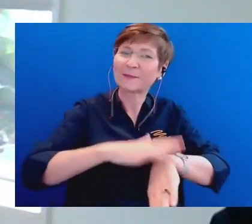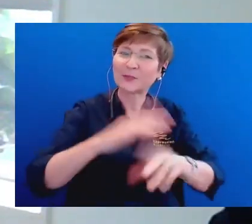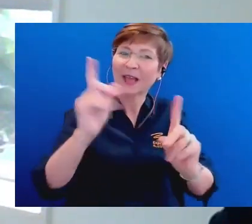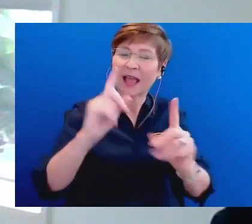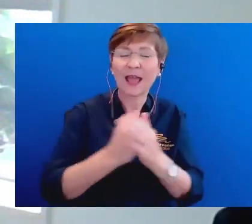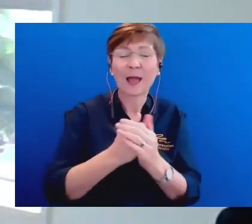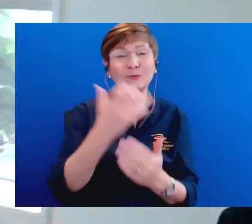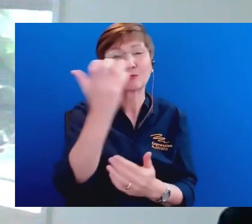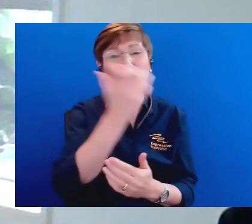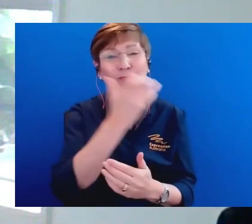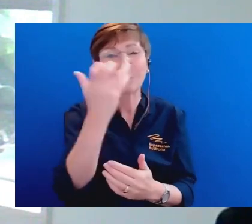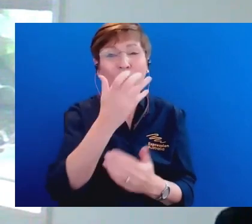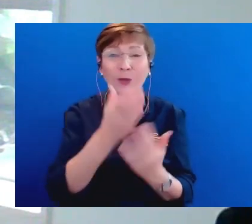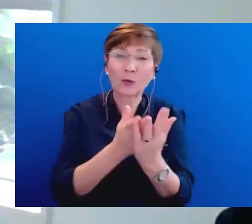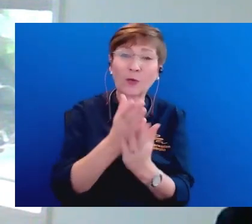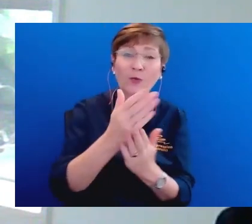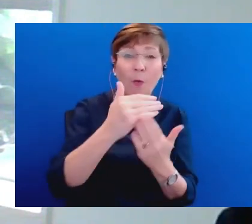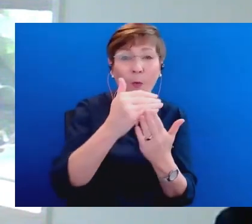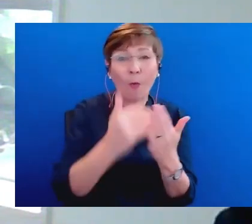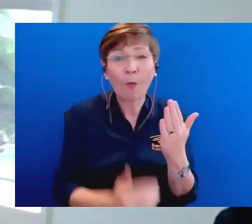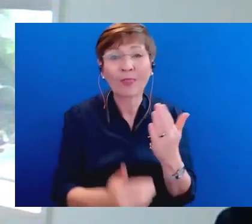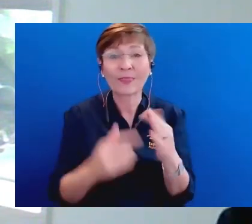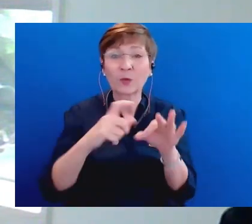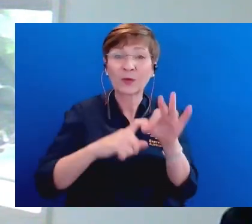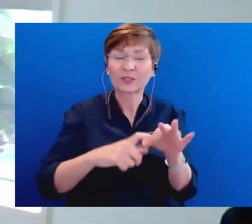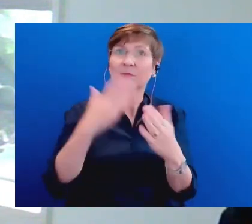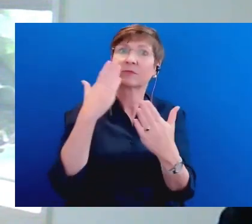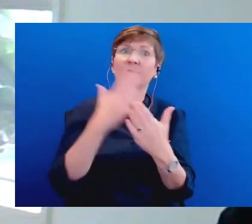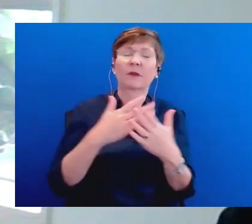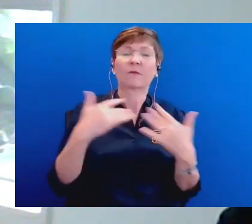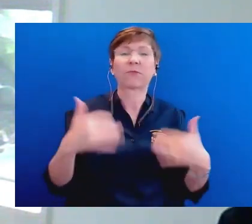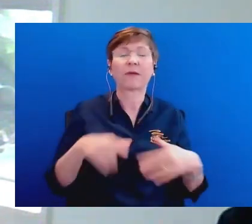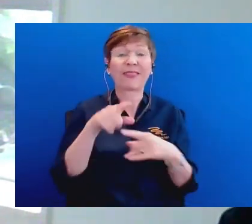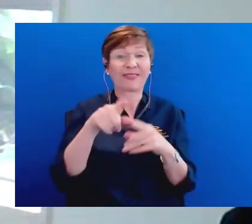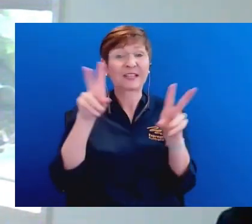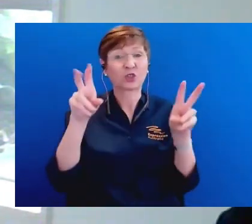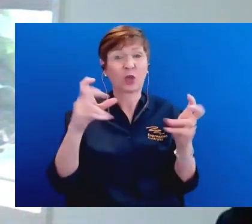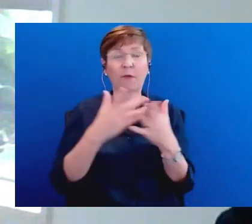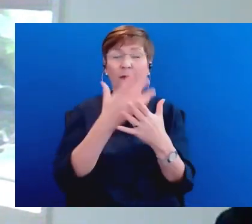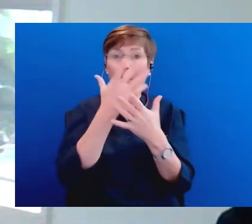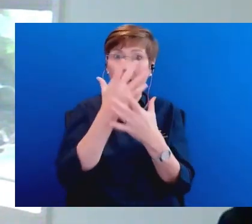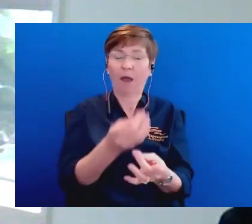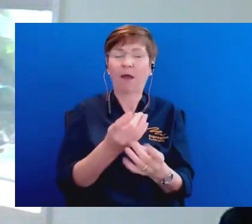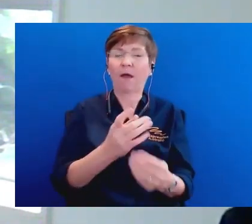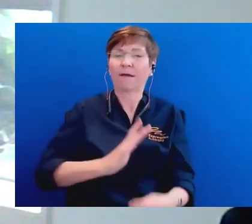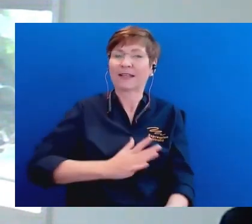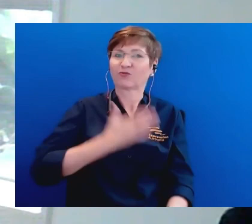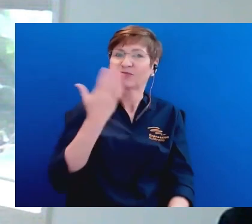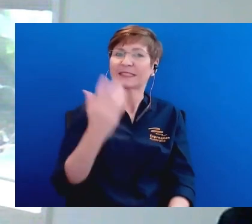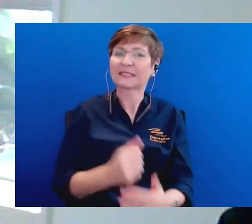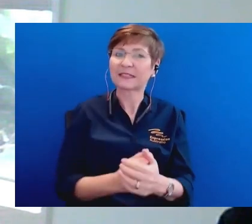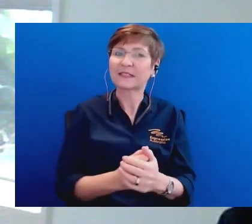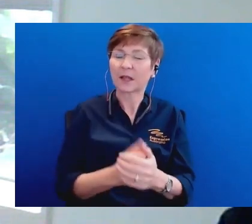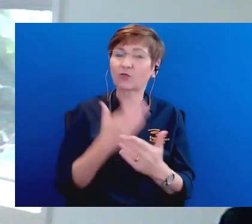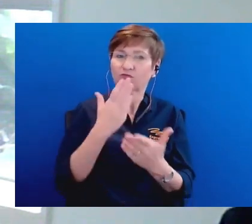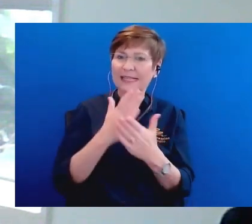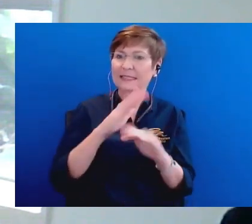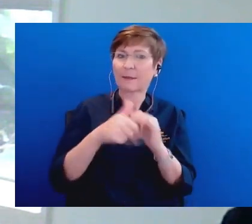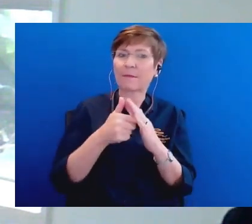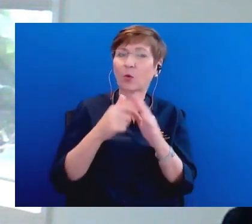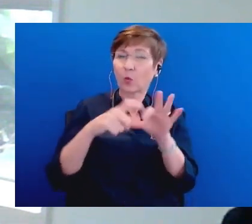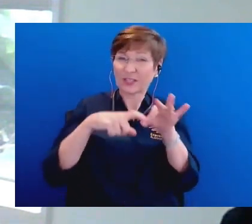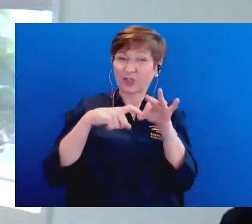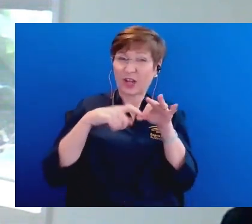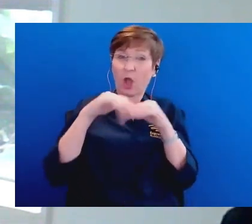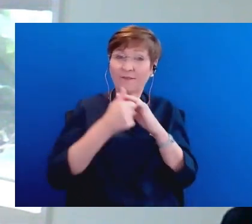we couldn't get through all the questions. It's a really engaging topic. A lot of the questions were around whether the video slides and resources